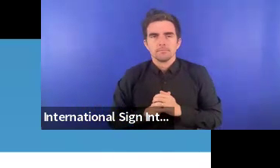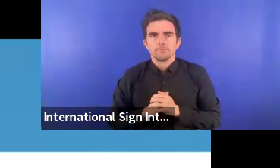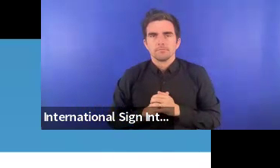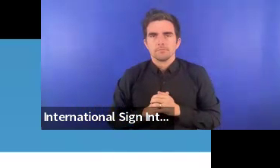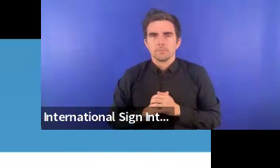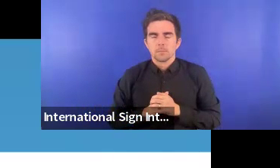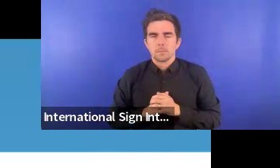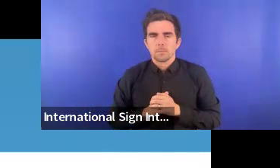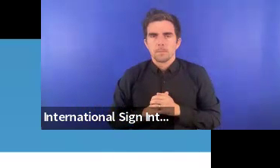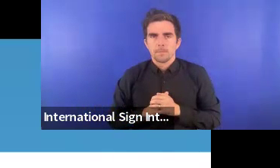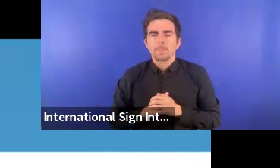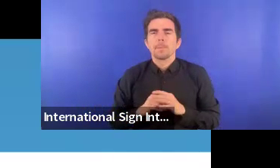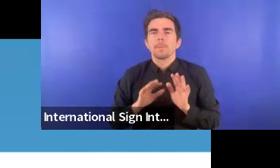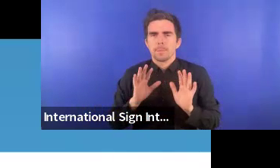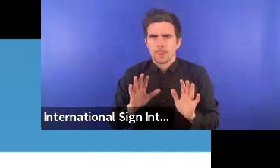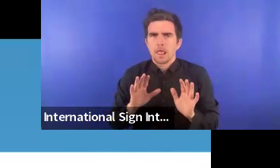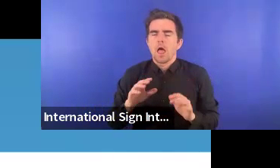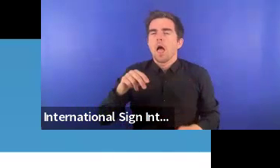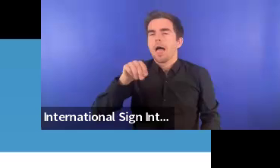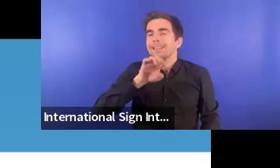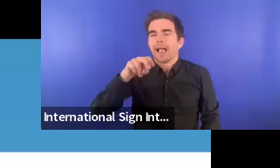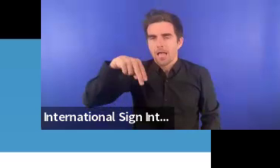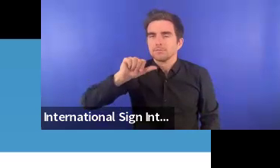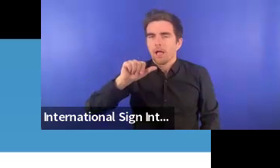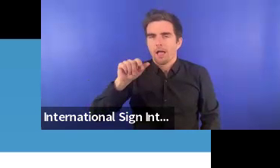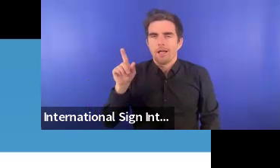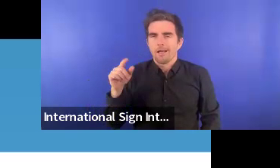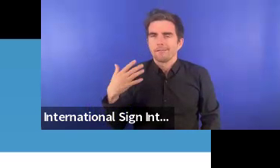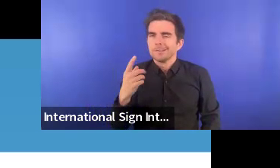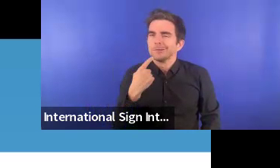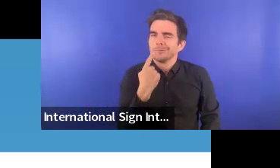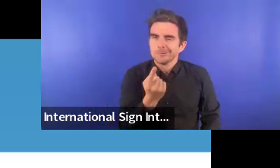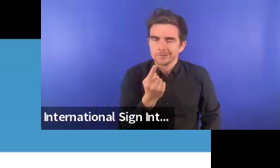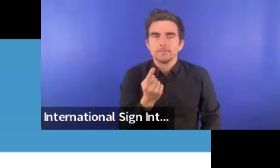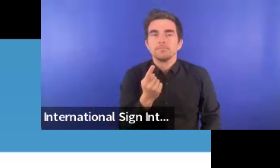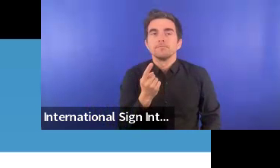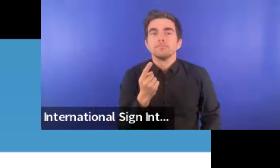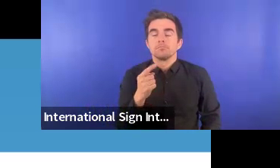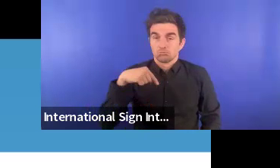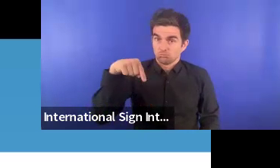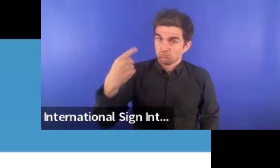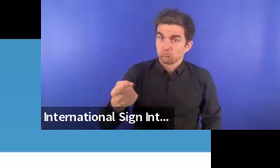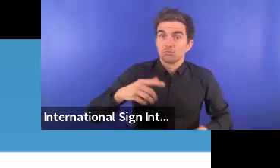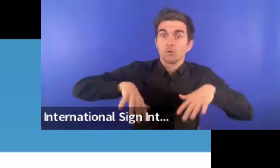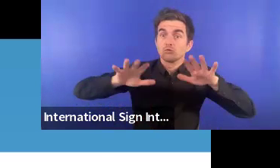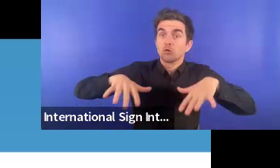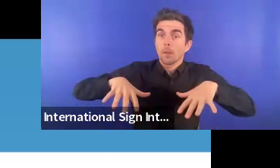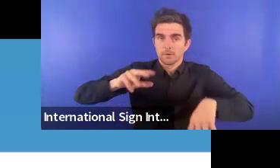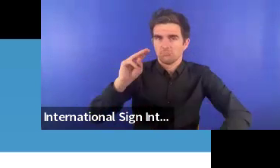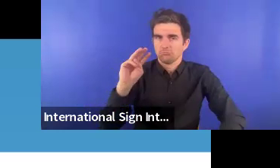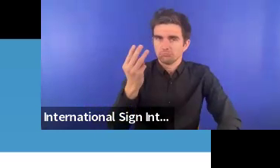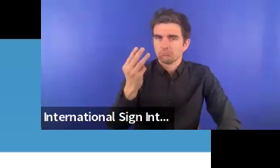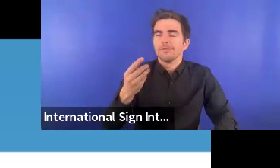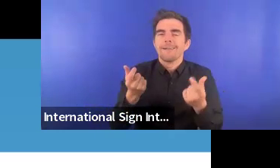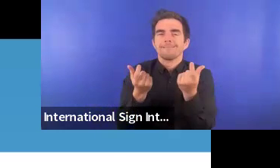be October 3rd. So you'll get even more information and opportunities about UHC